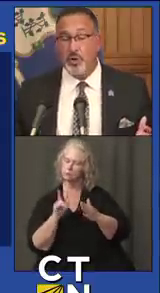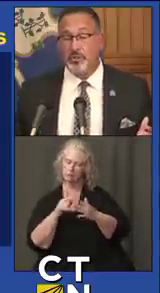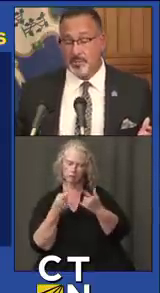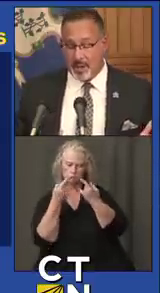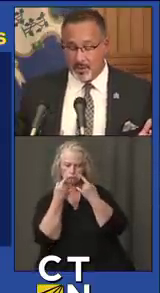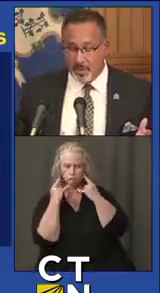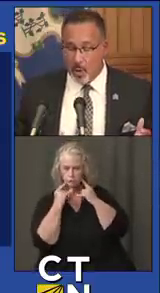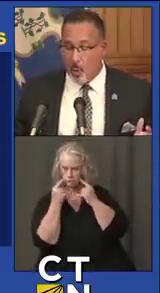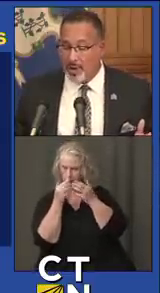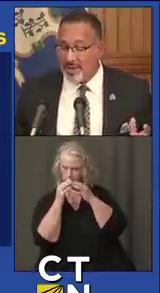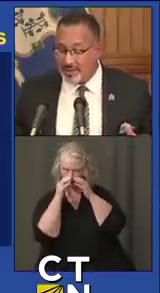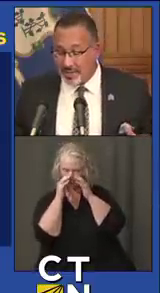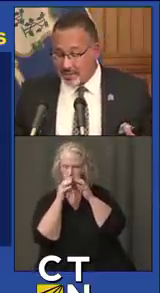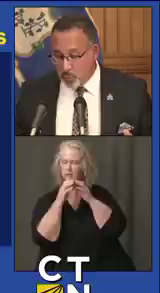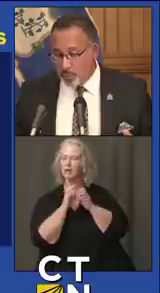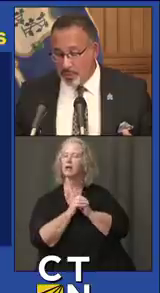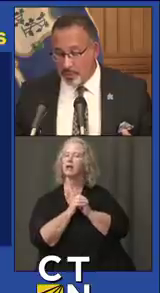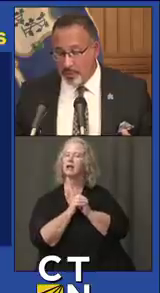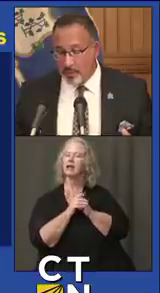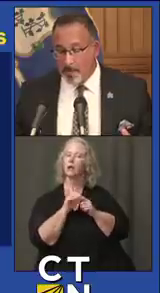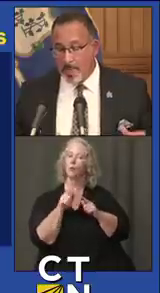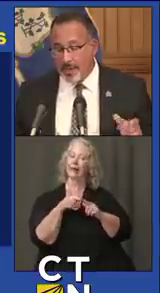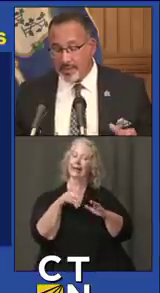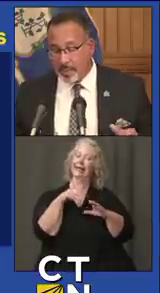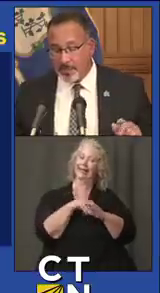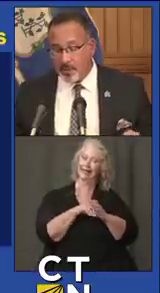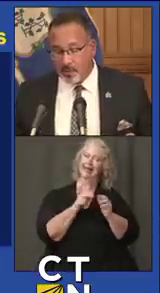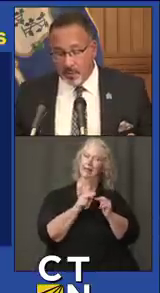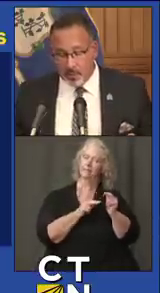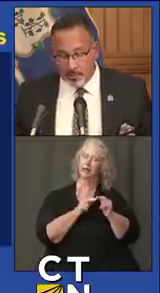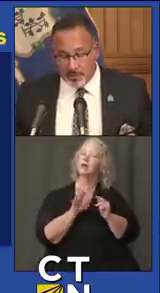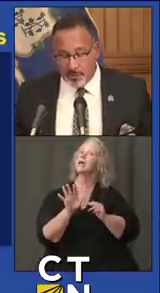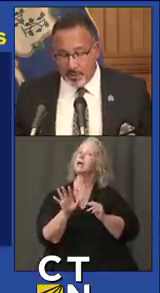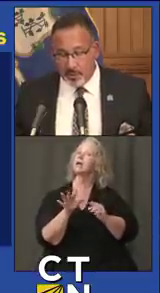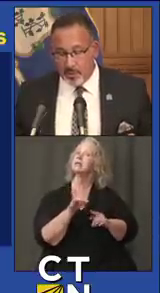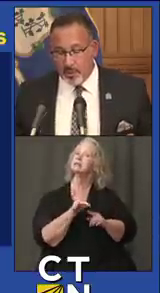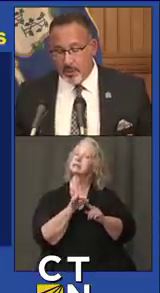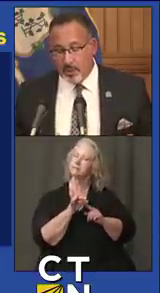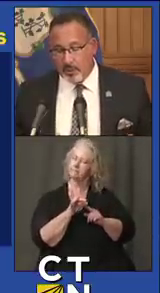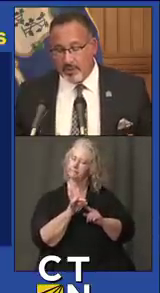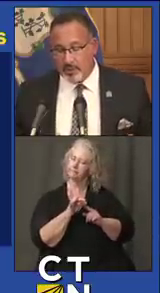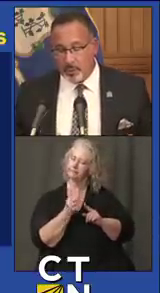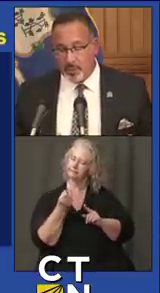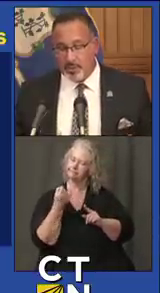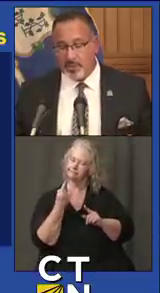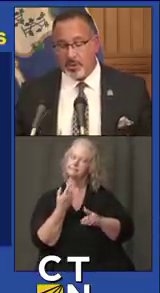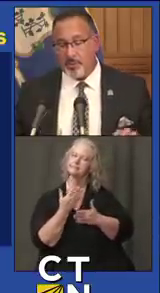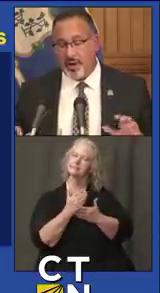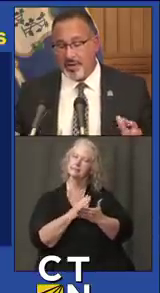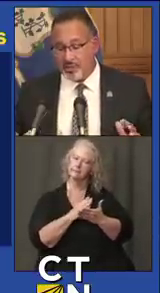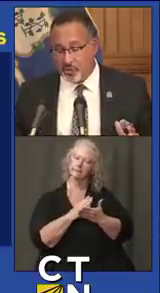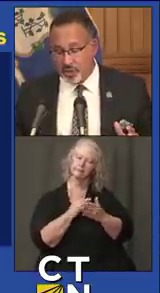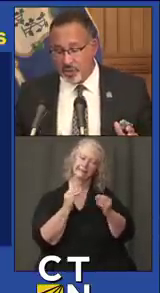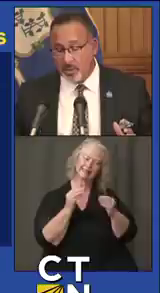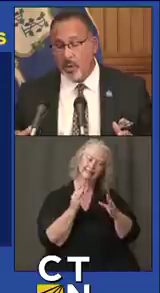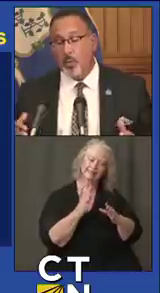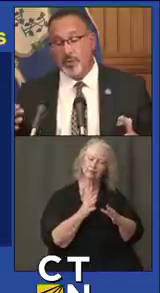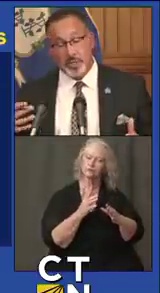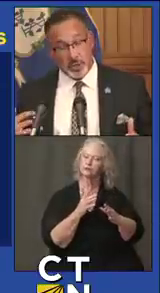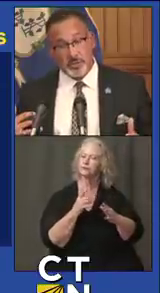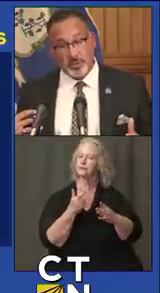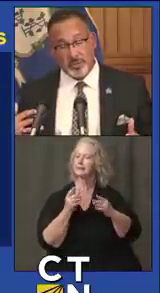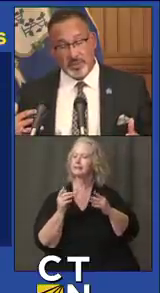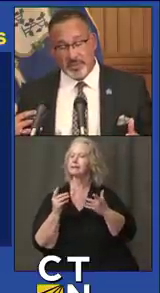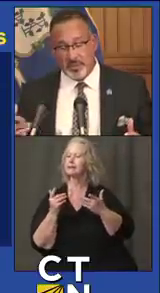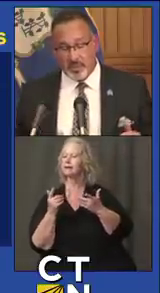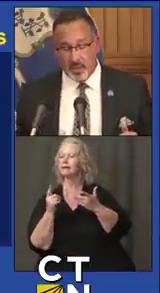covers the nose and mouth when inside the school building, except for certain cases where teachers are providing instruction with